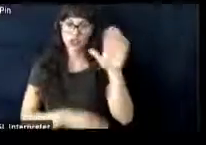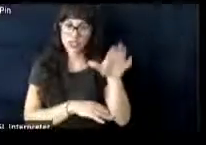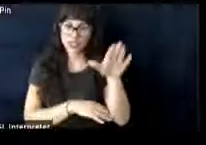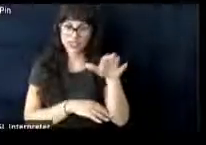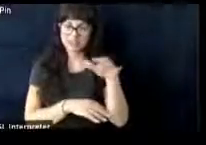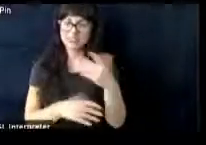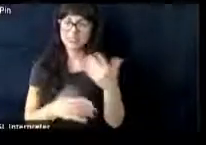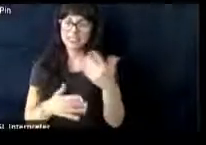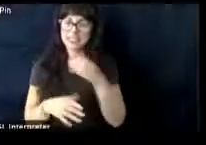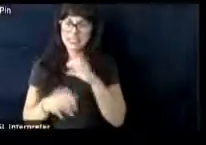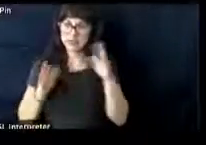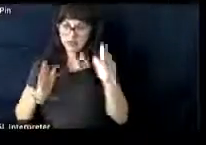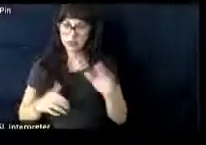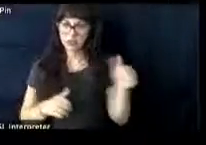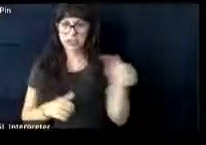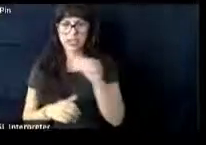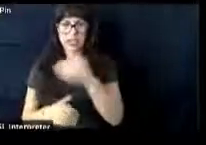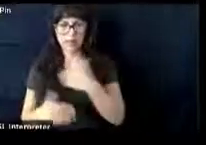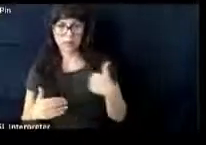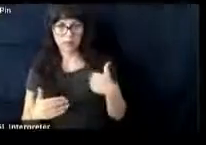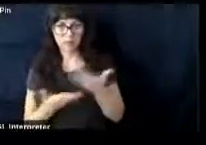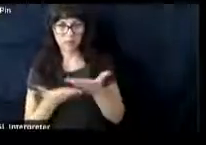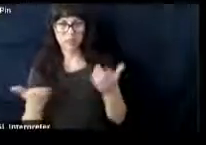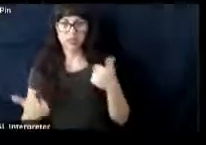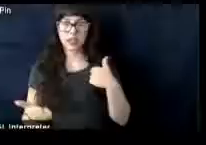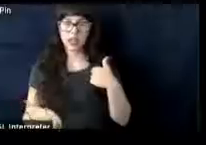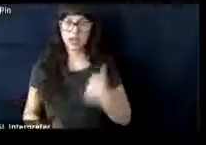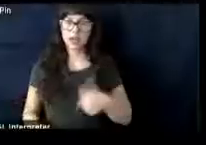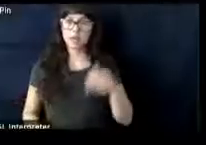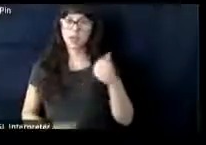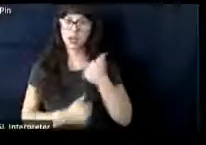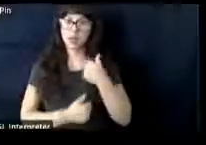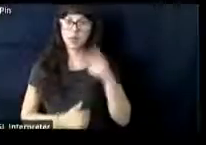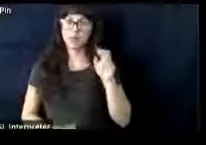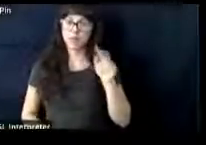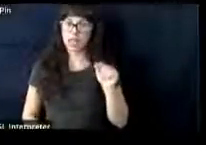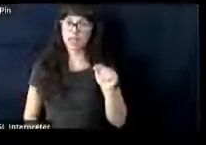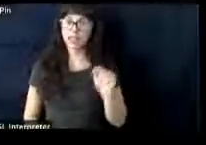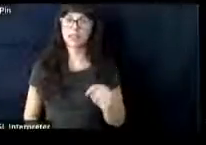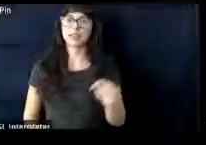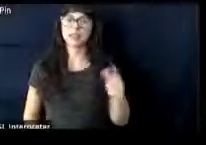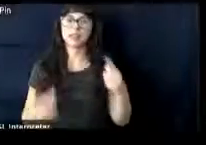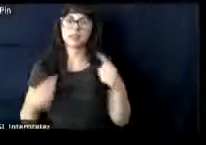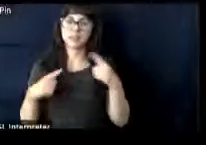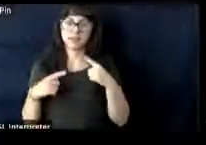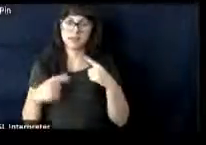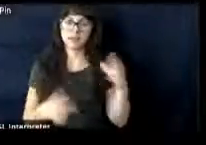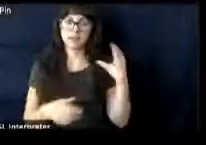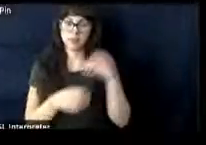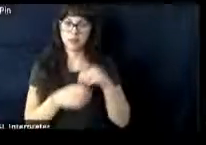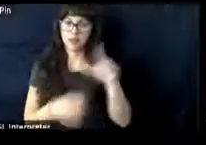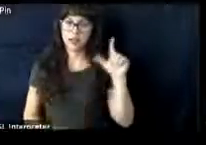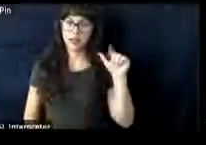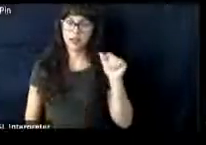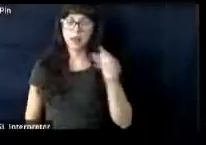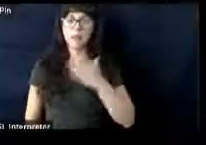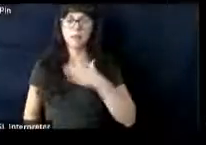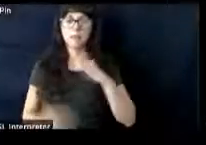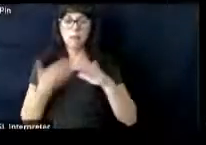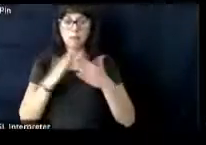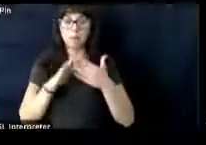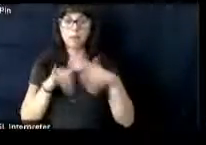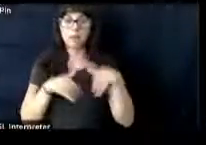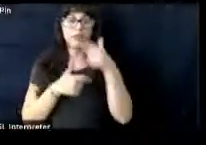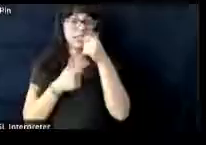public. To provide you some background, I'm an Army veteran and a retiree of the County of Los Angeles. My community of